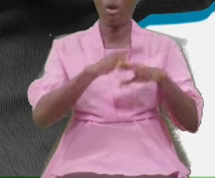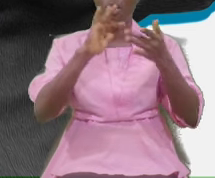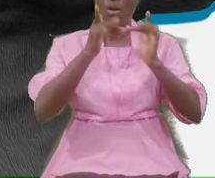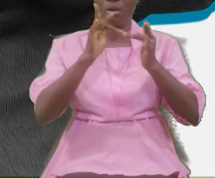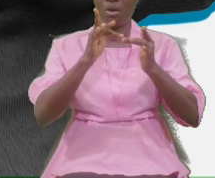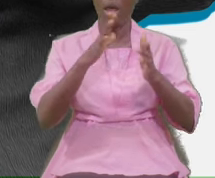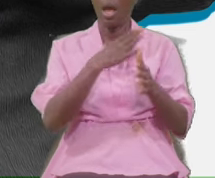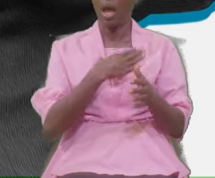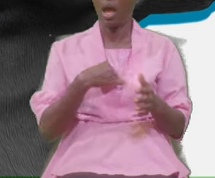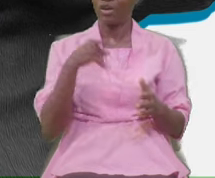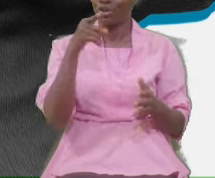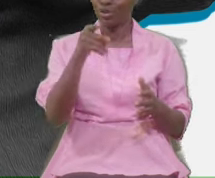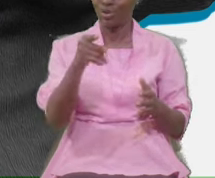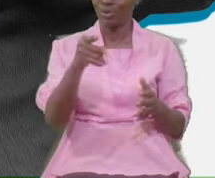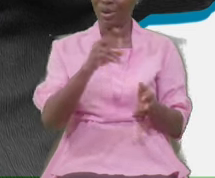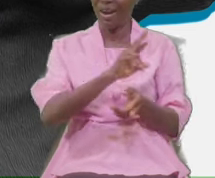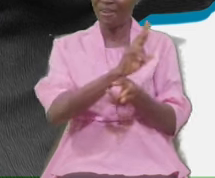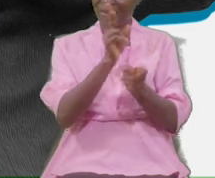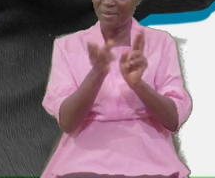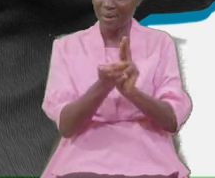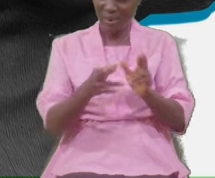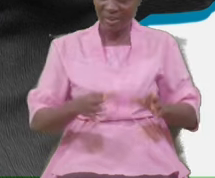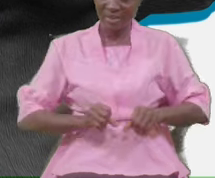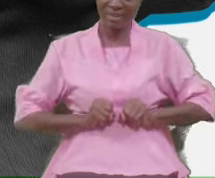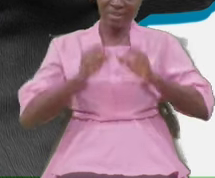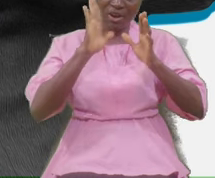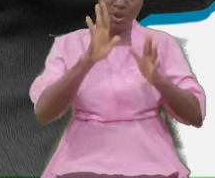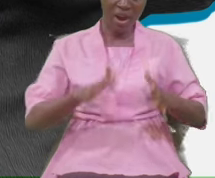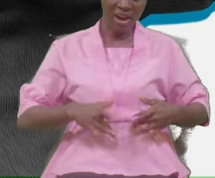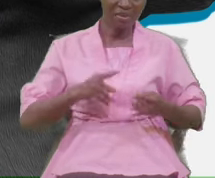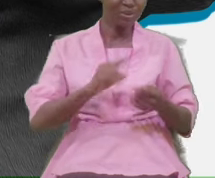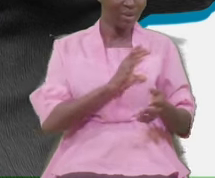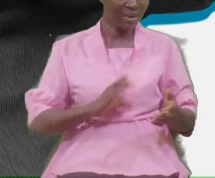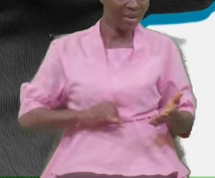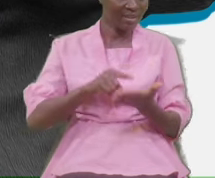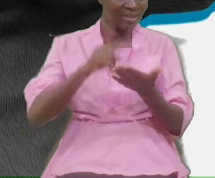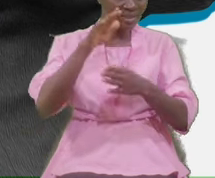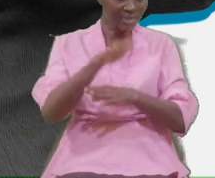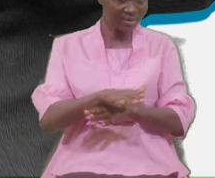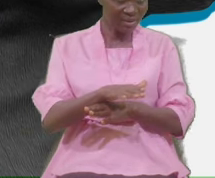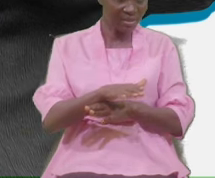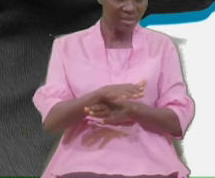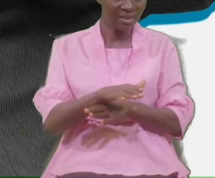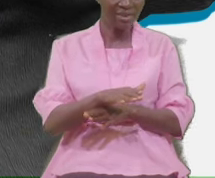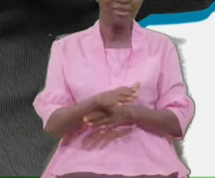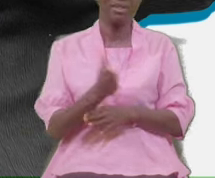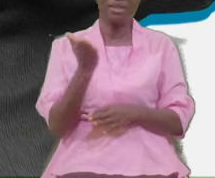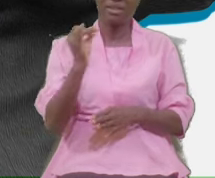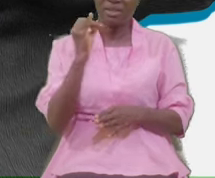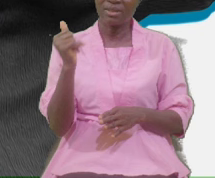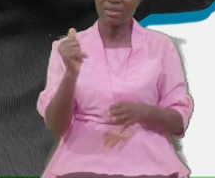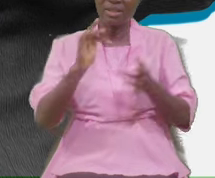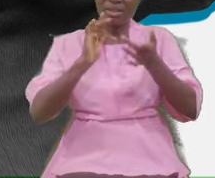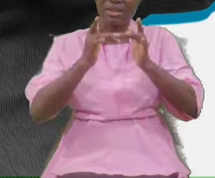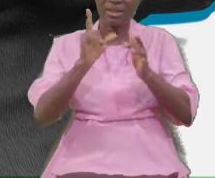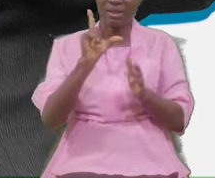just giving your life to Christ after the pastor's message this evening there is a link on